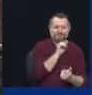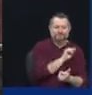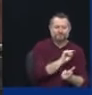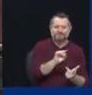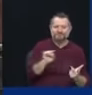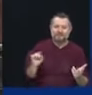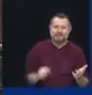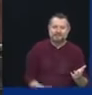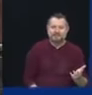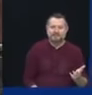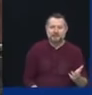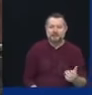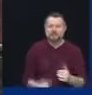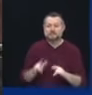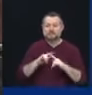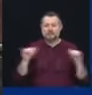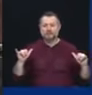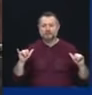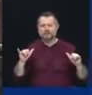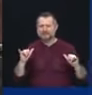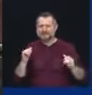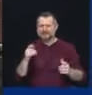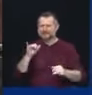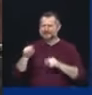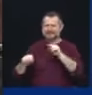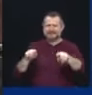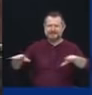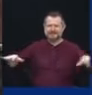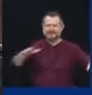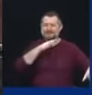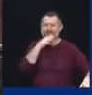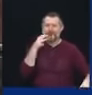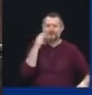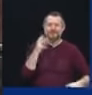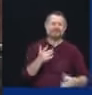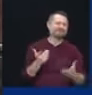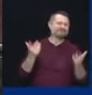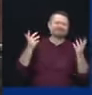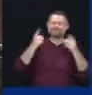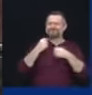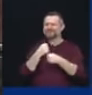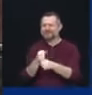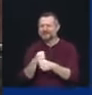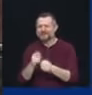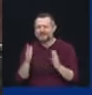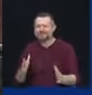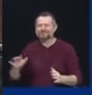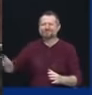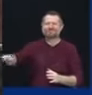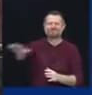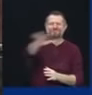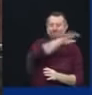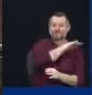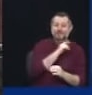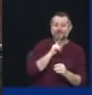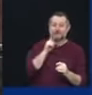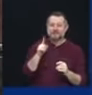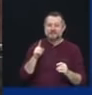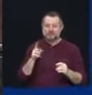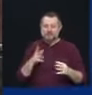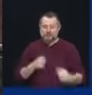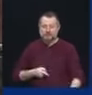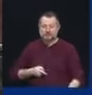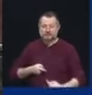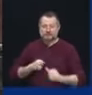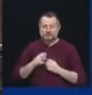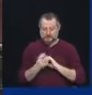Meanwhile, we had farms and producers upstate New York who were struggling and who had